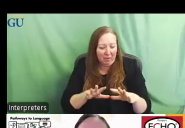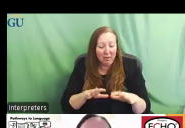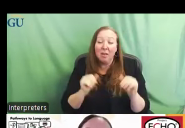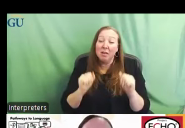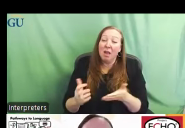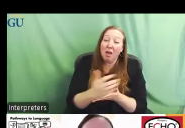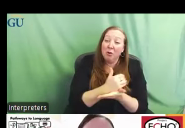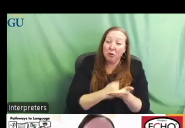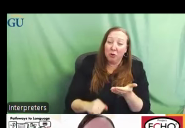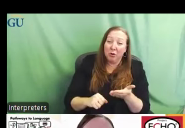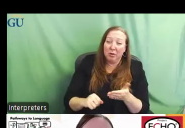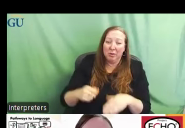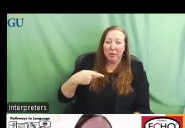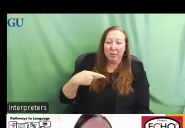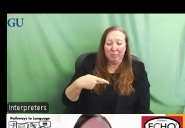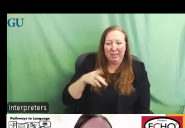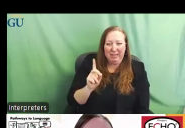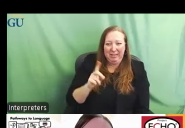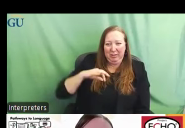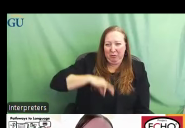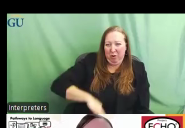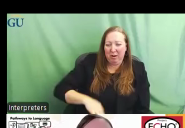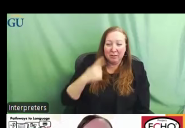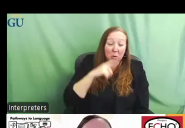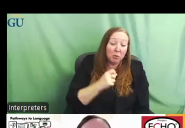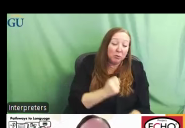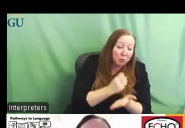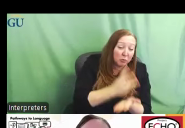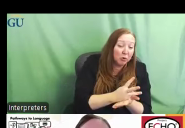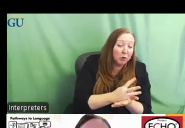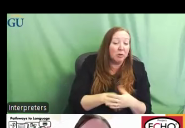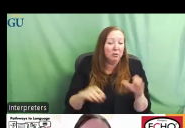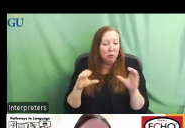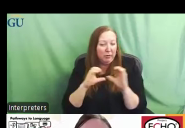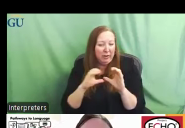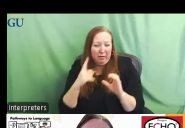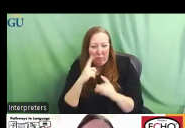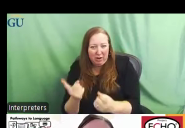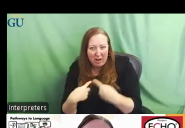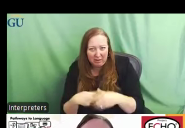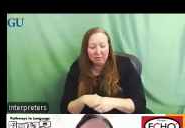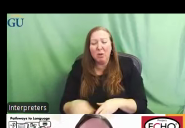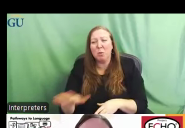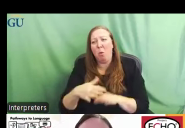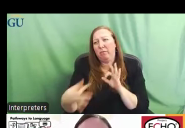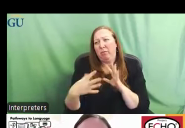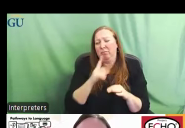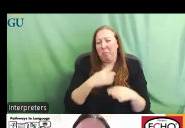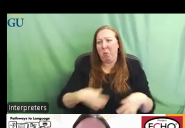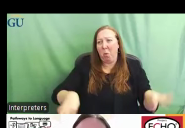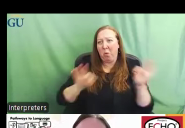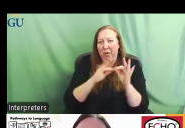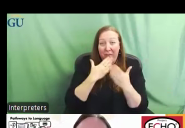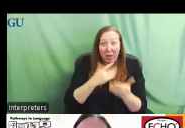social work or a certificate of completion for your participation. Your feedback is important to us, so thank you in advance for taking the time to